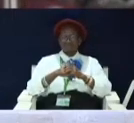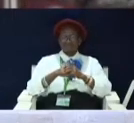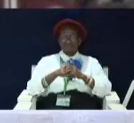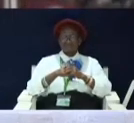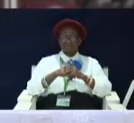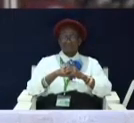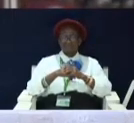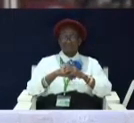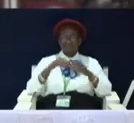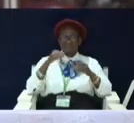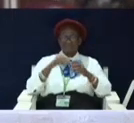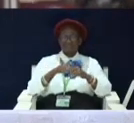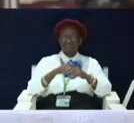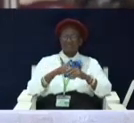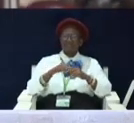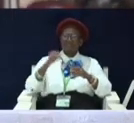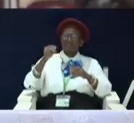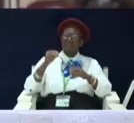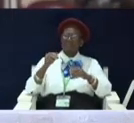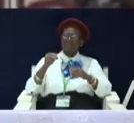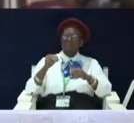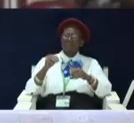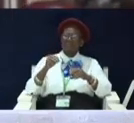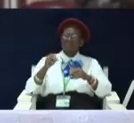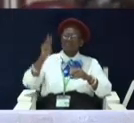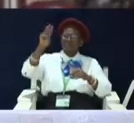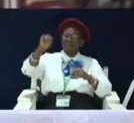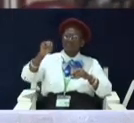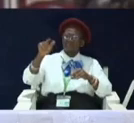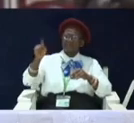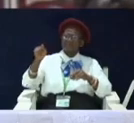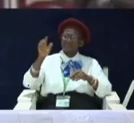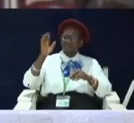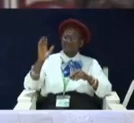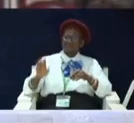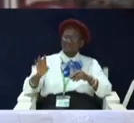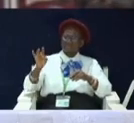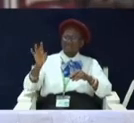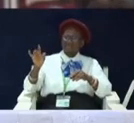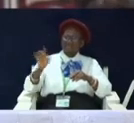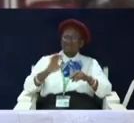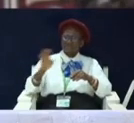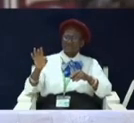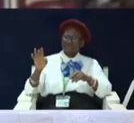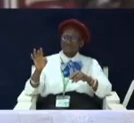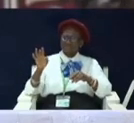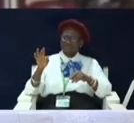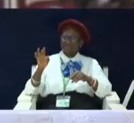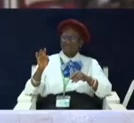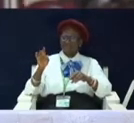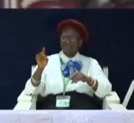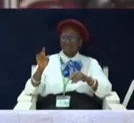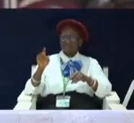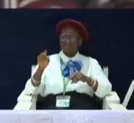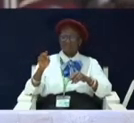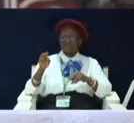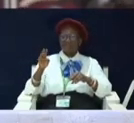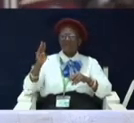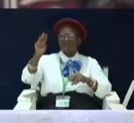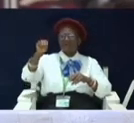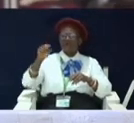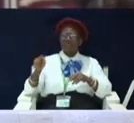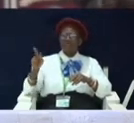In Matthew 18, verse 19, we Matthew, orikeji dilogun ese kokan dilogun. The Bible says, if two of you shall agree,